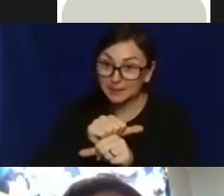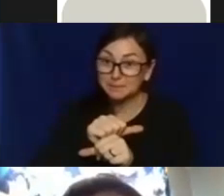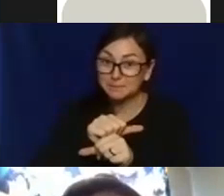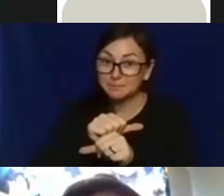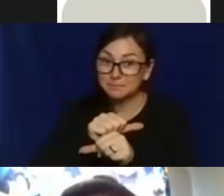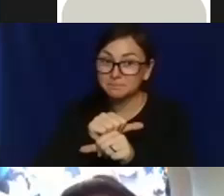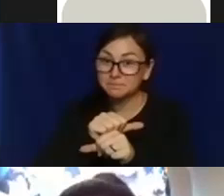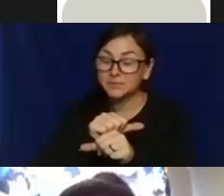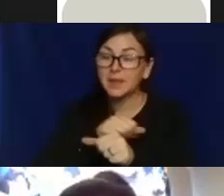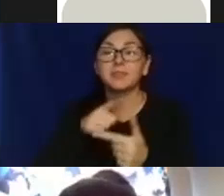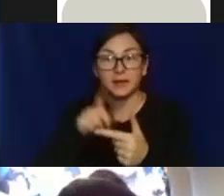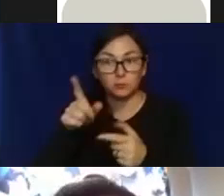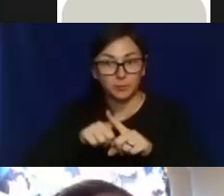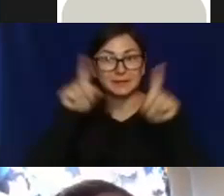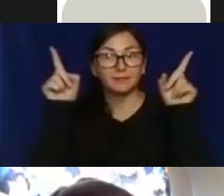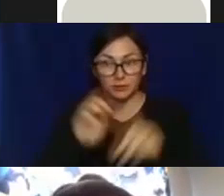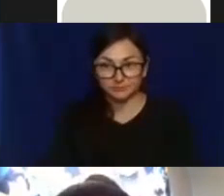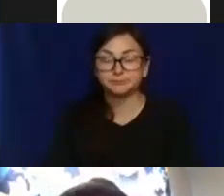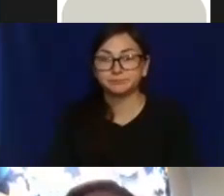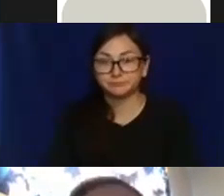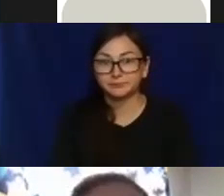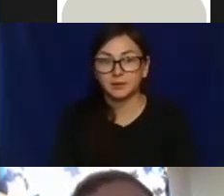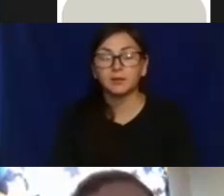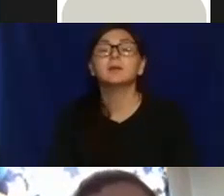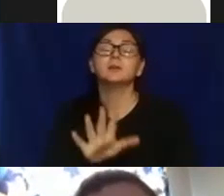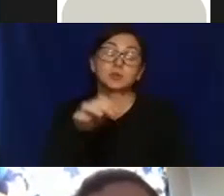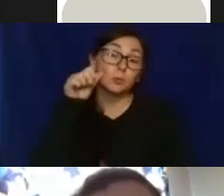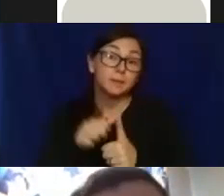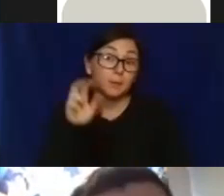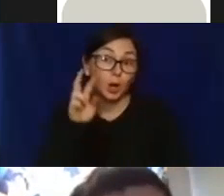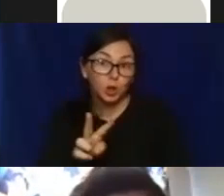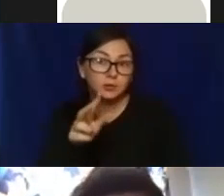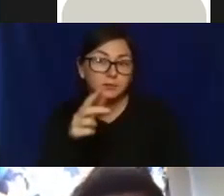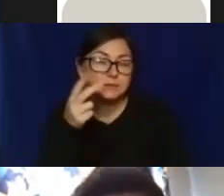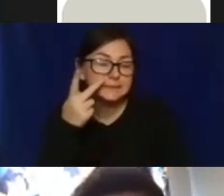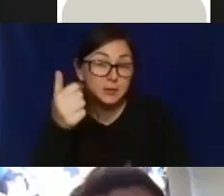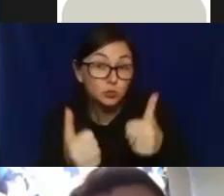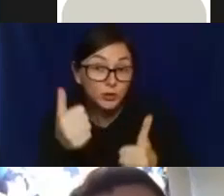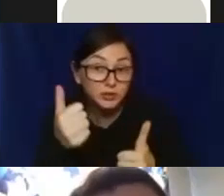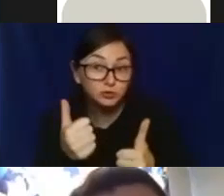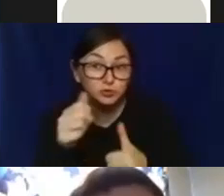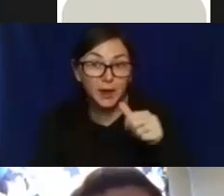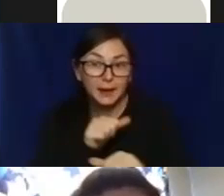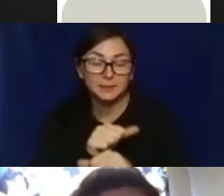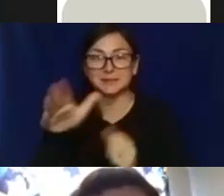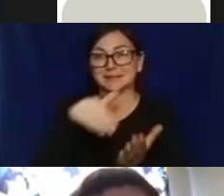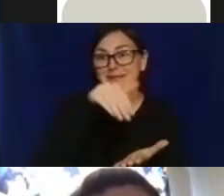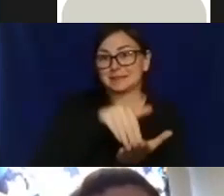But structurally, it wouldn't be possible with this particular formula for nitrogen to be the central atom.